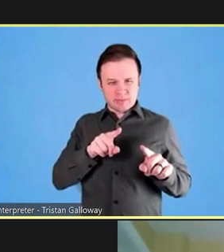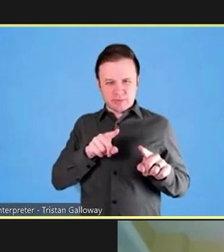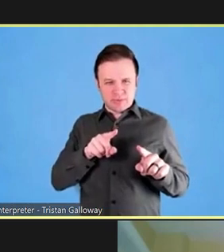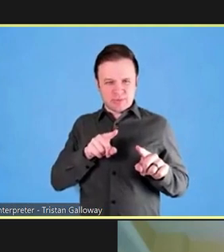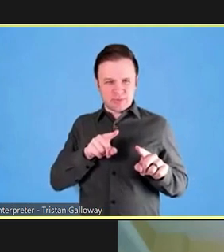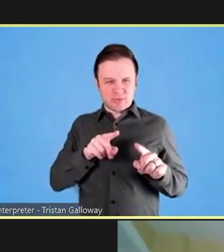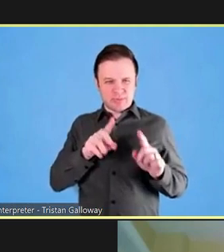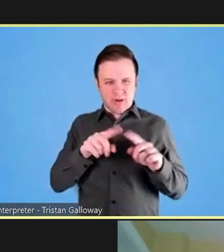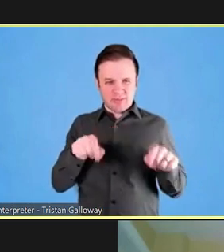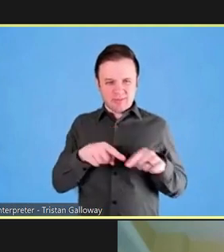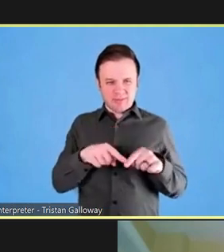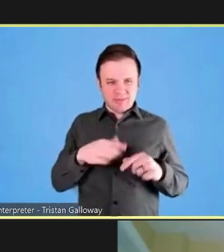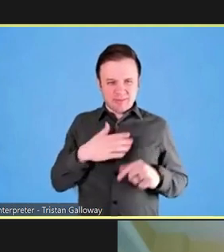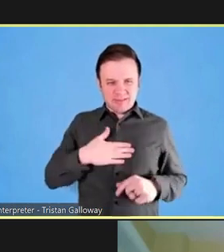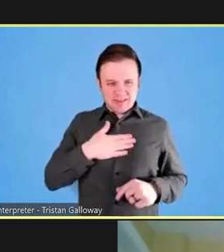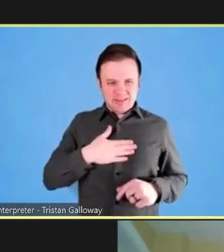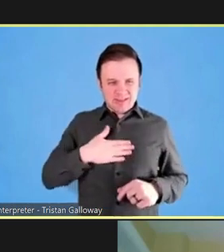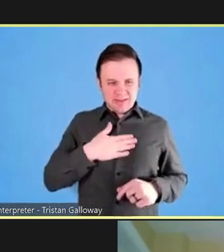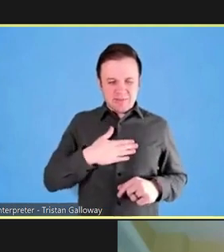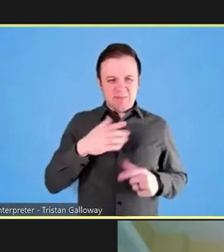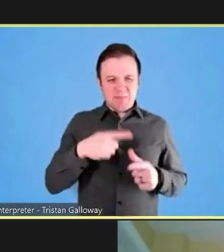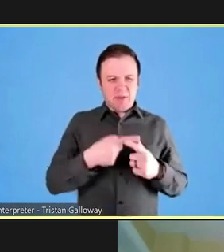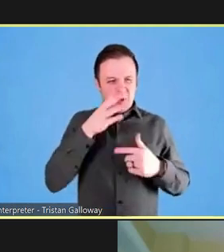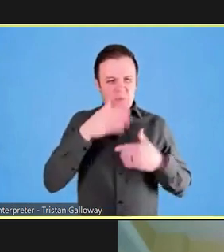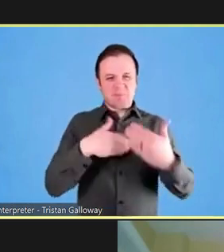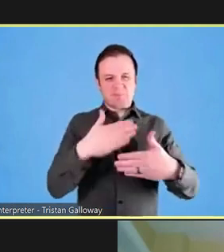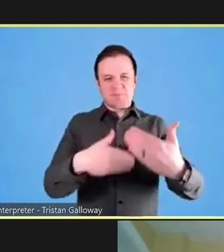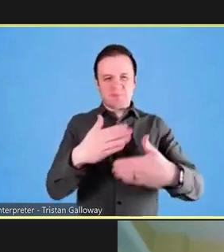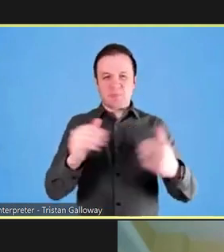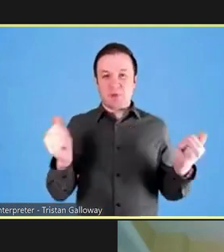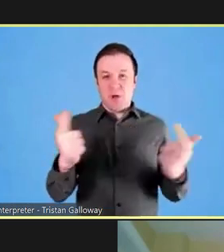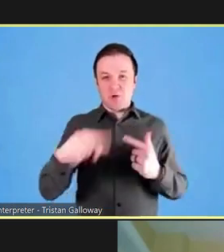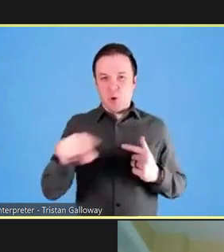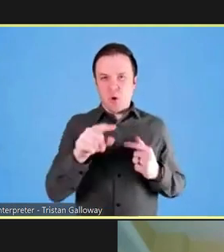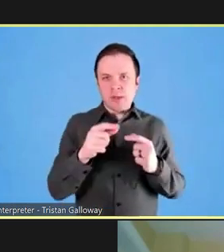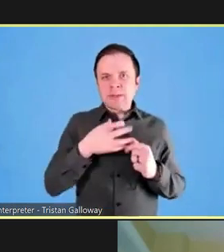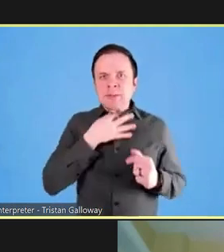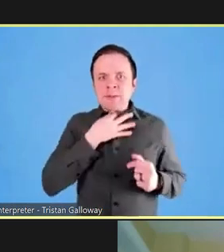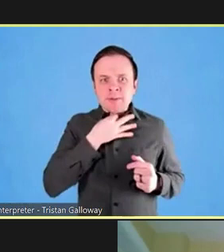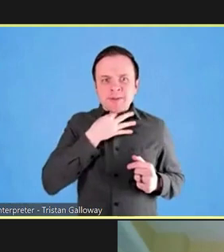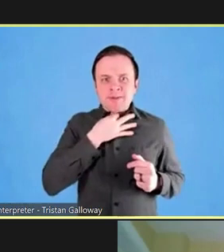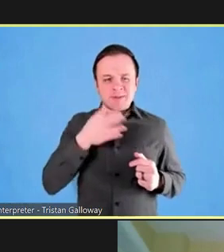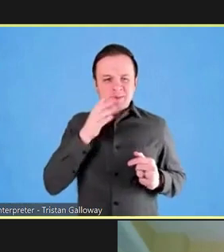And then we will move forward with getting all of your burning questions answered.